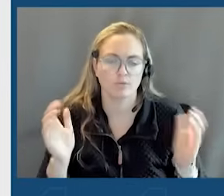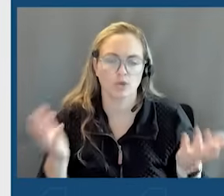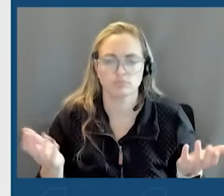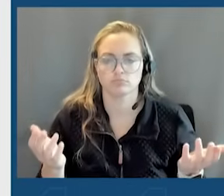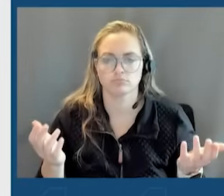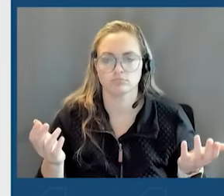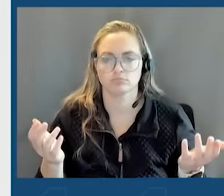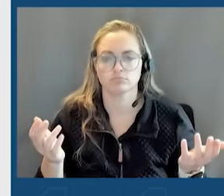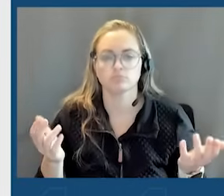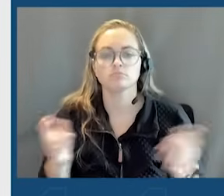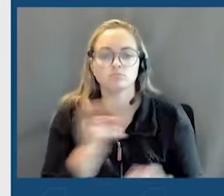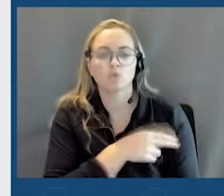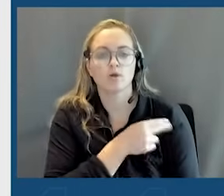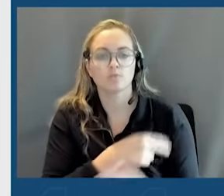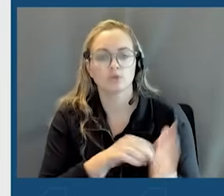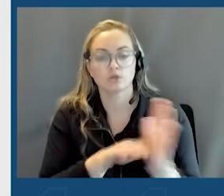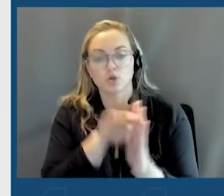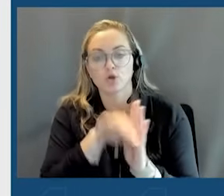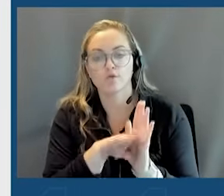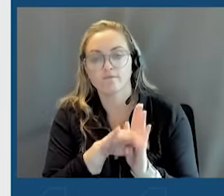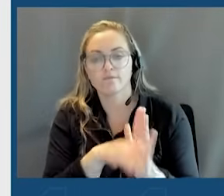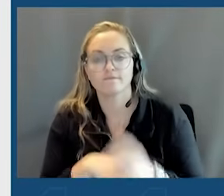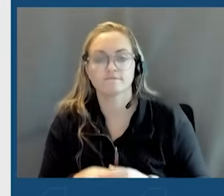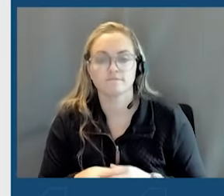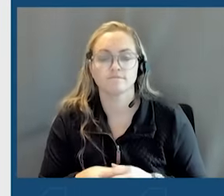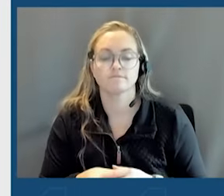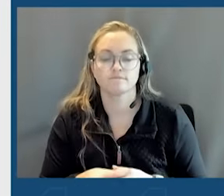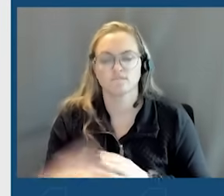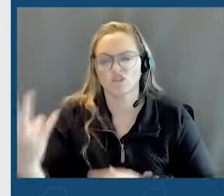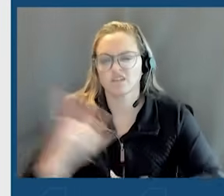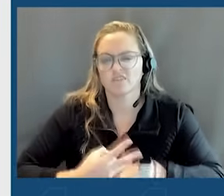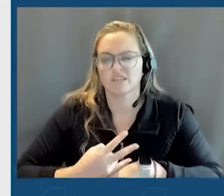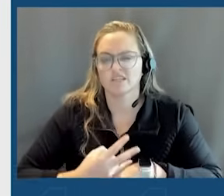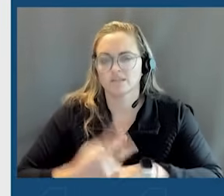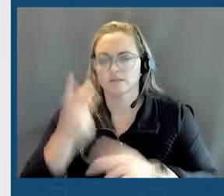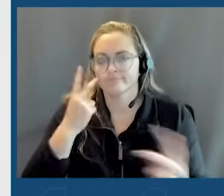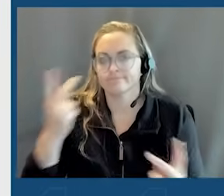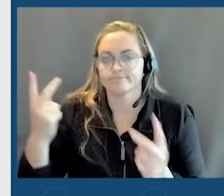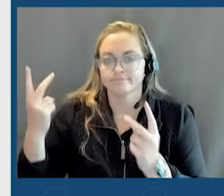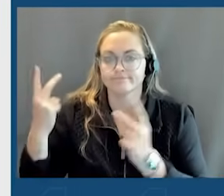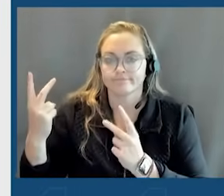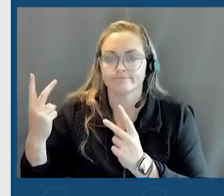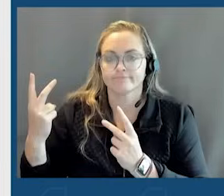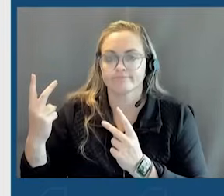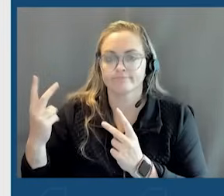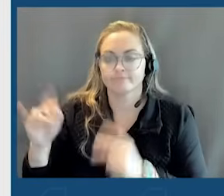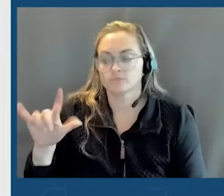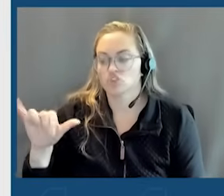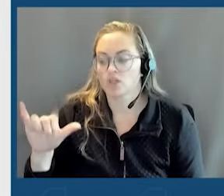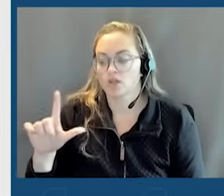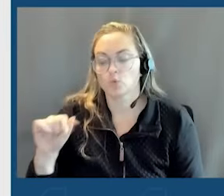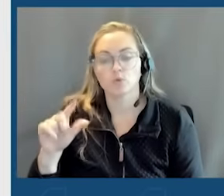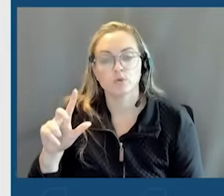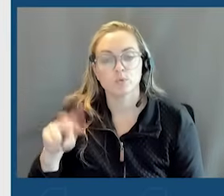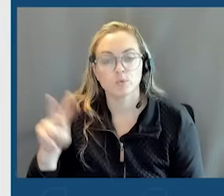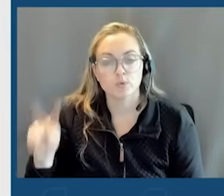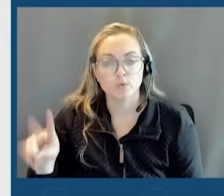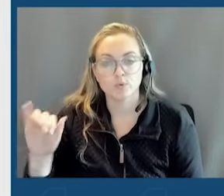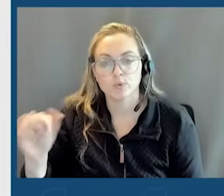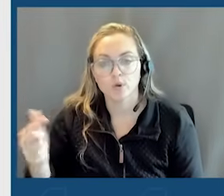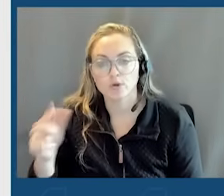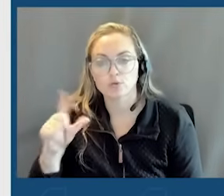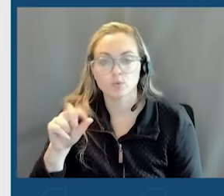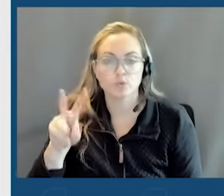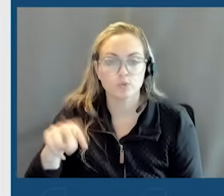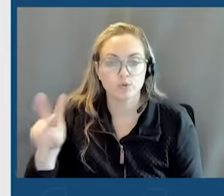the hospitalization curve, 7-day average. Again, you look back to July of 2022, August of 2022, over